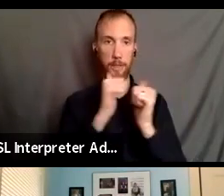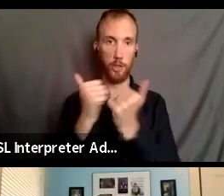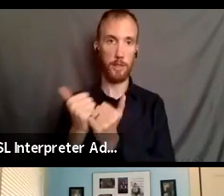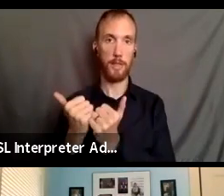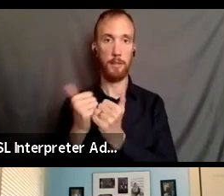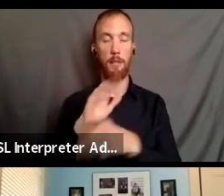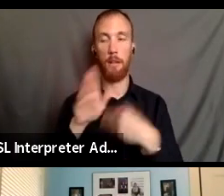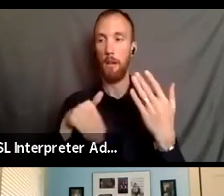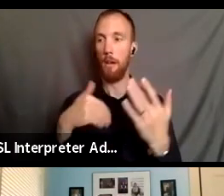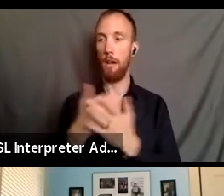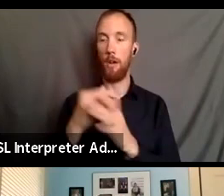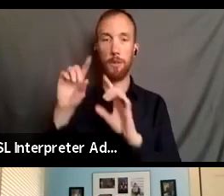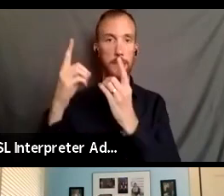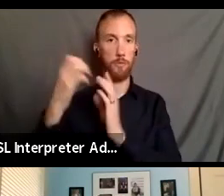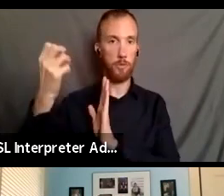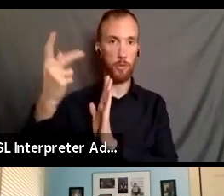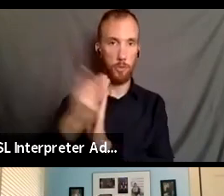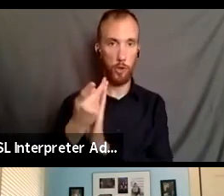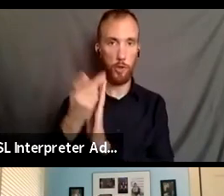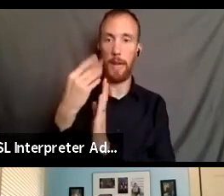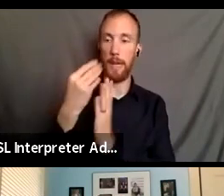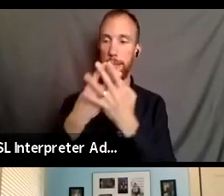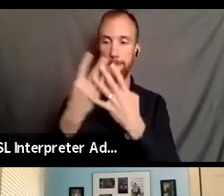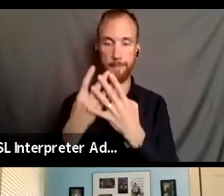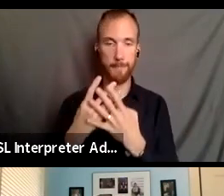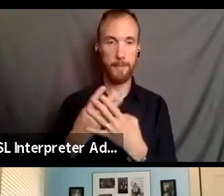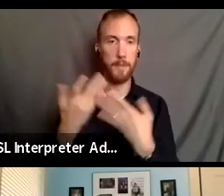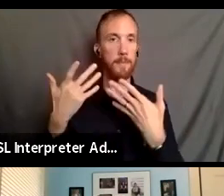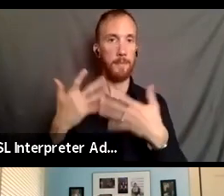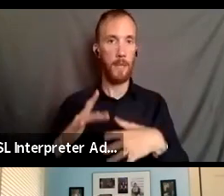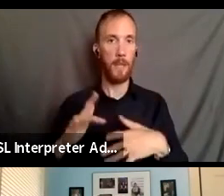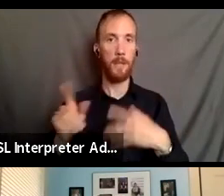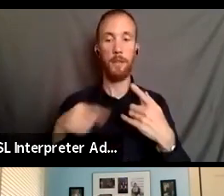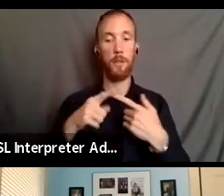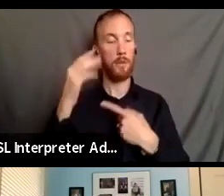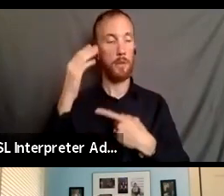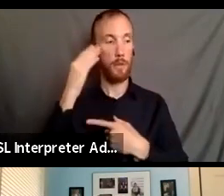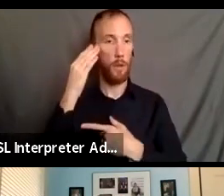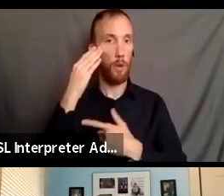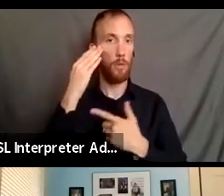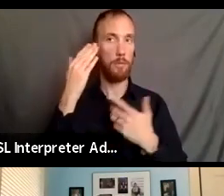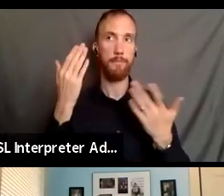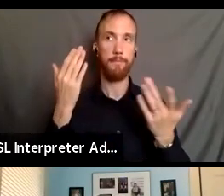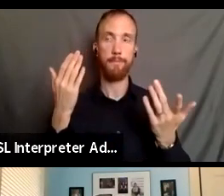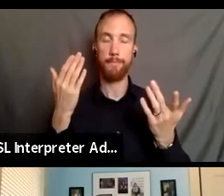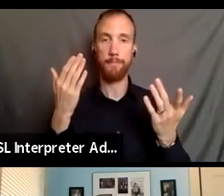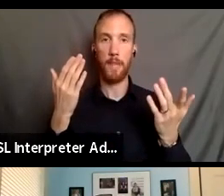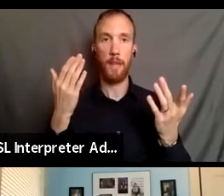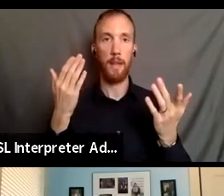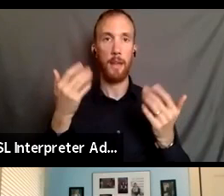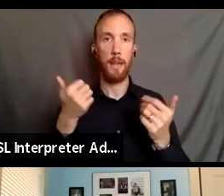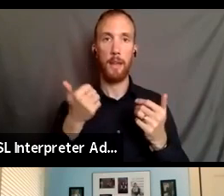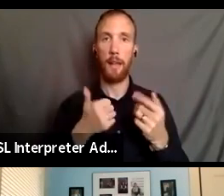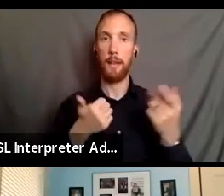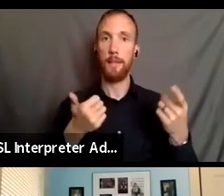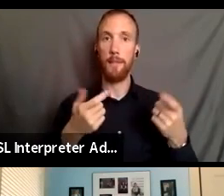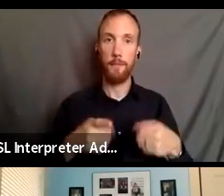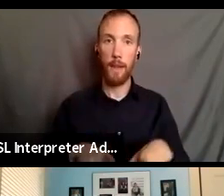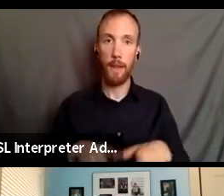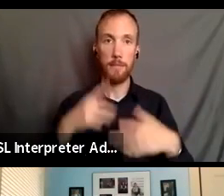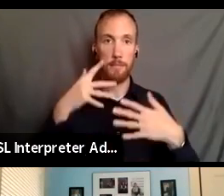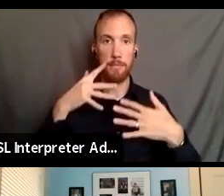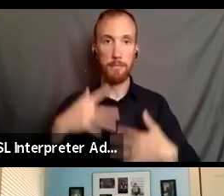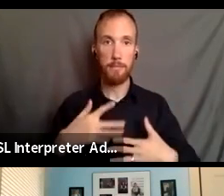been approved by the district and gone through a vetting process and so when we do learn of a of a disconcerting event of a sadness of some sort of